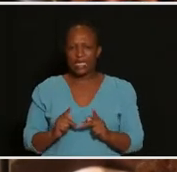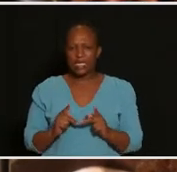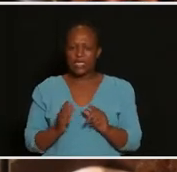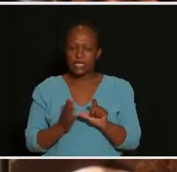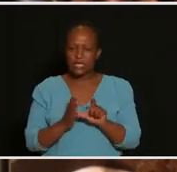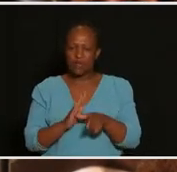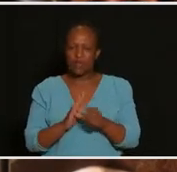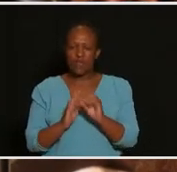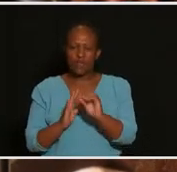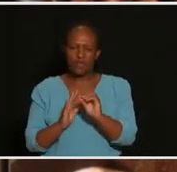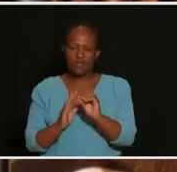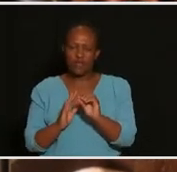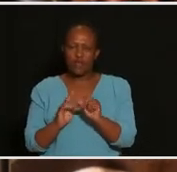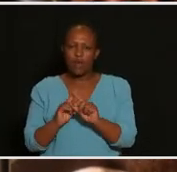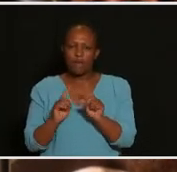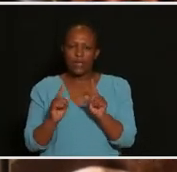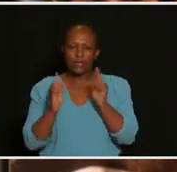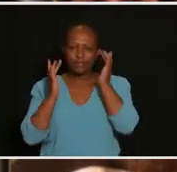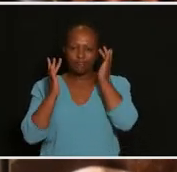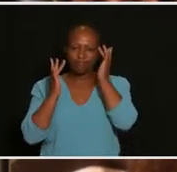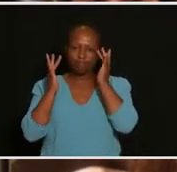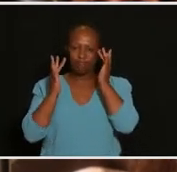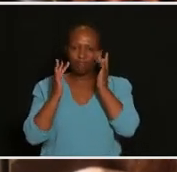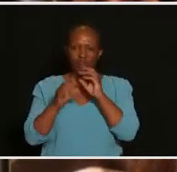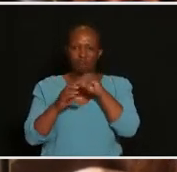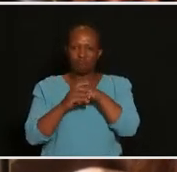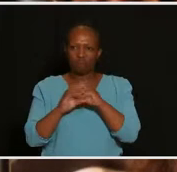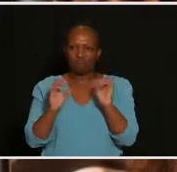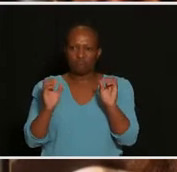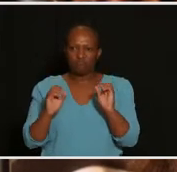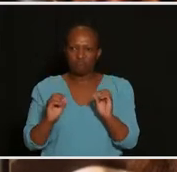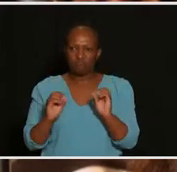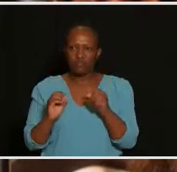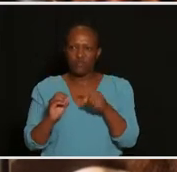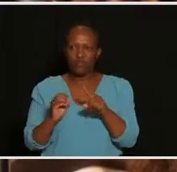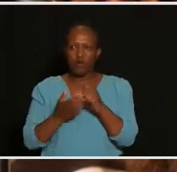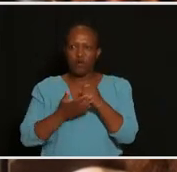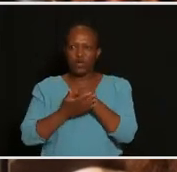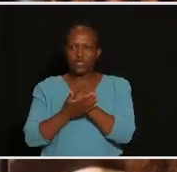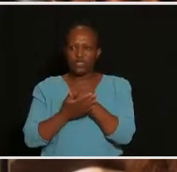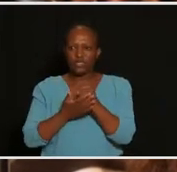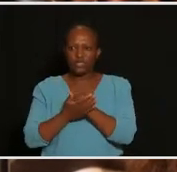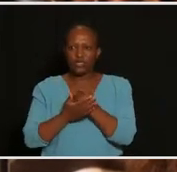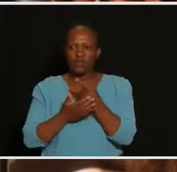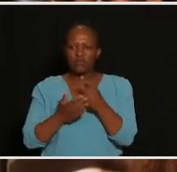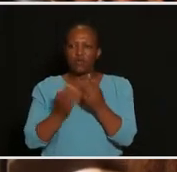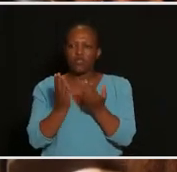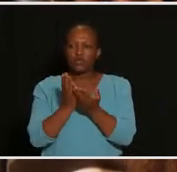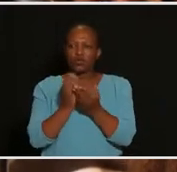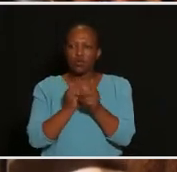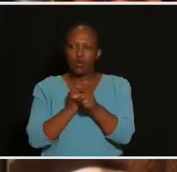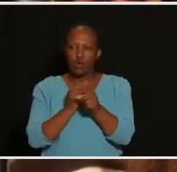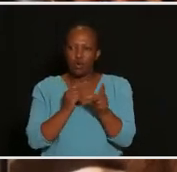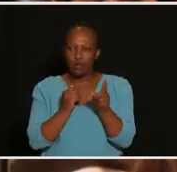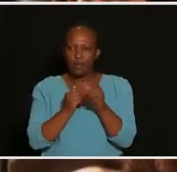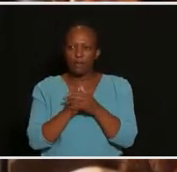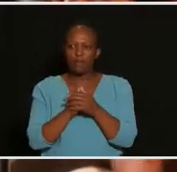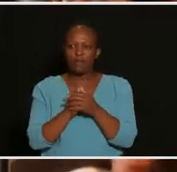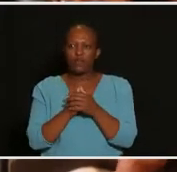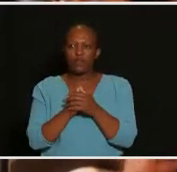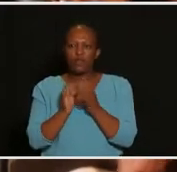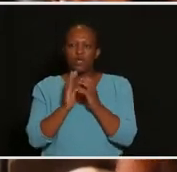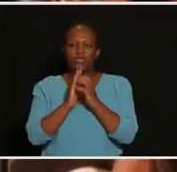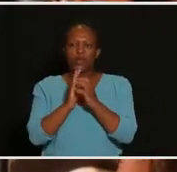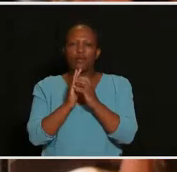they are not considered basically when it comes to the registration of the school because let's say